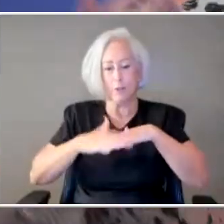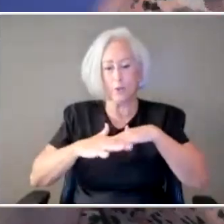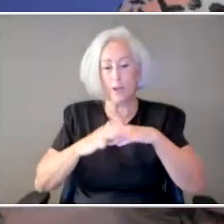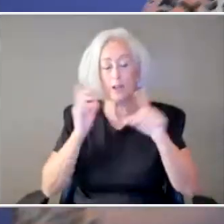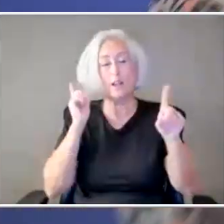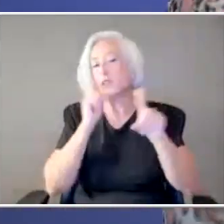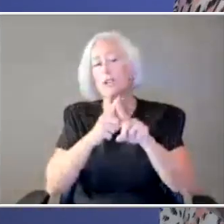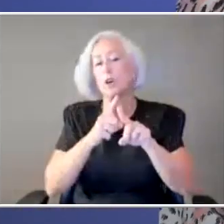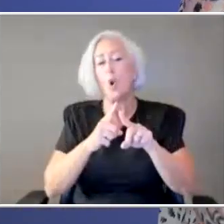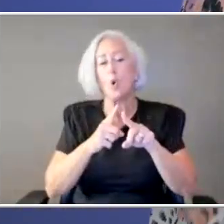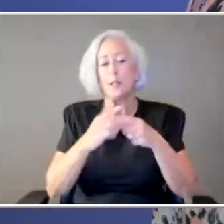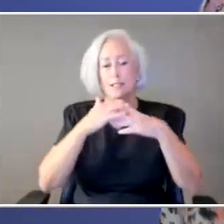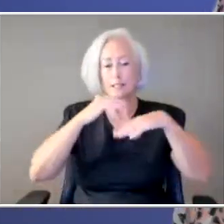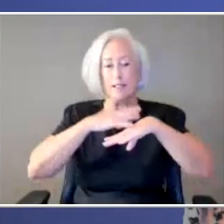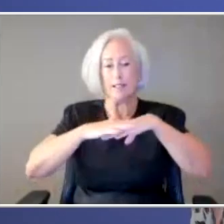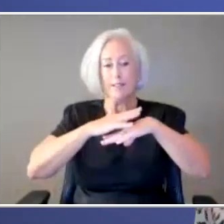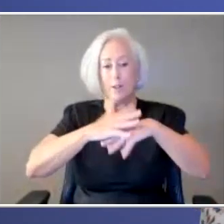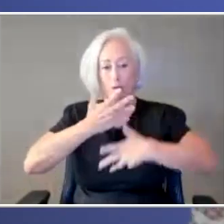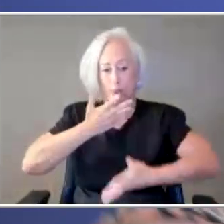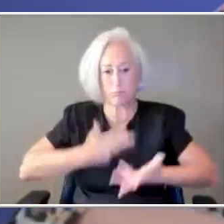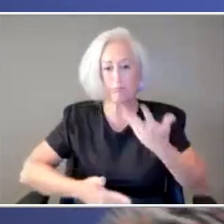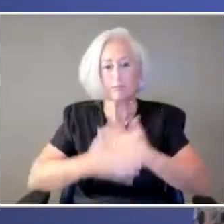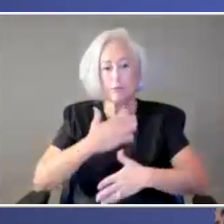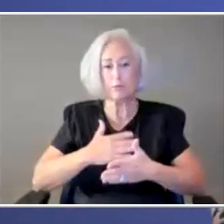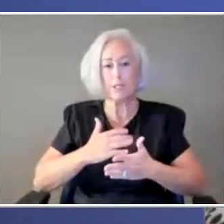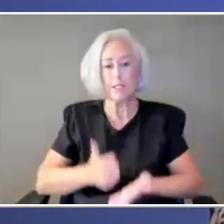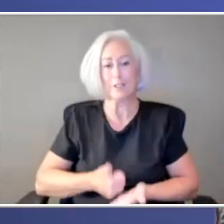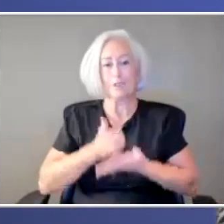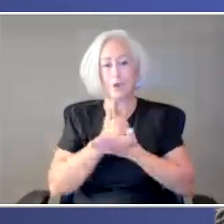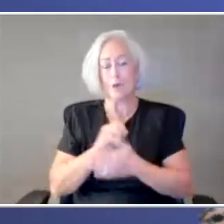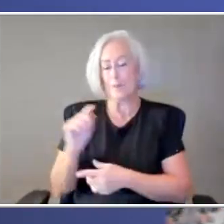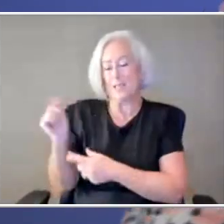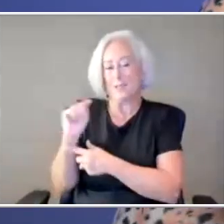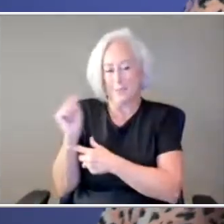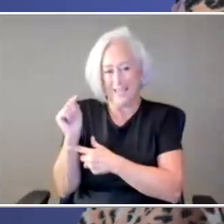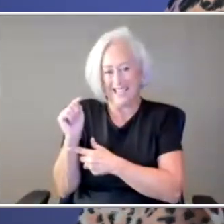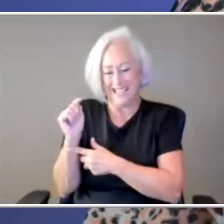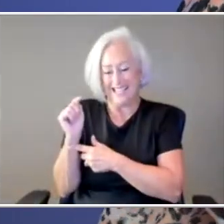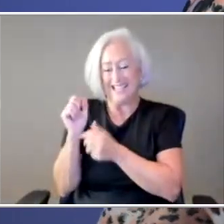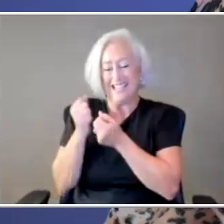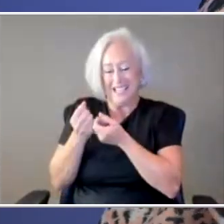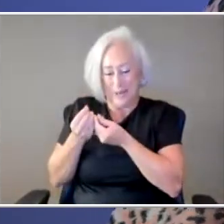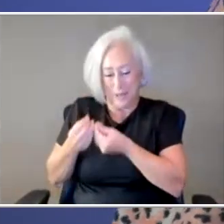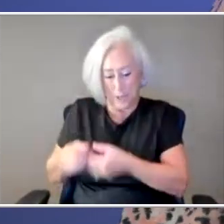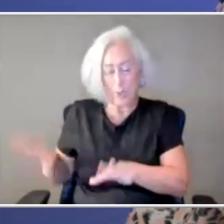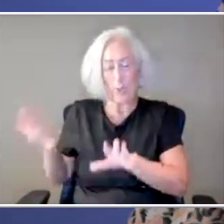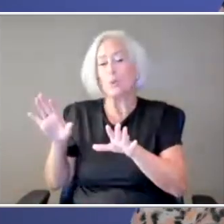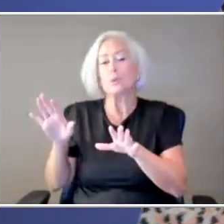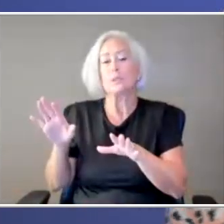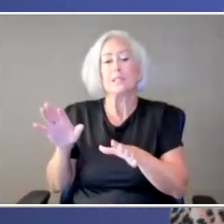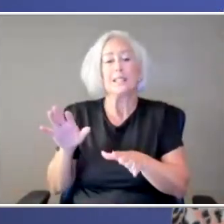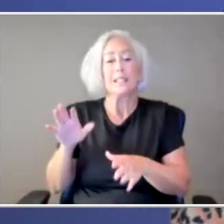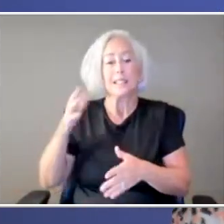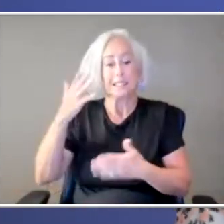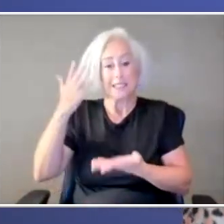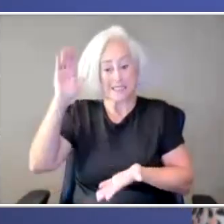so that I can pee it out, because the less fluid on me, it's better for like my heart, my